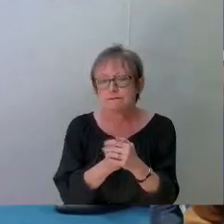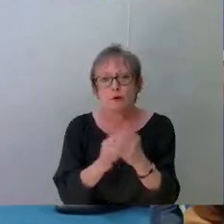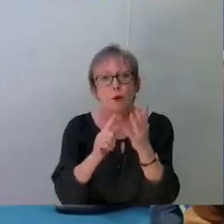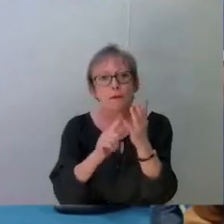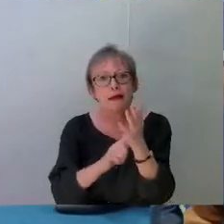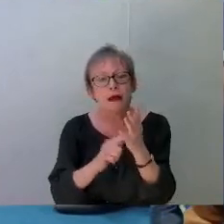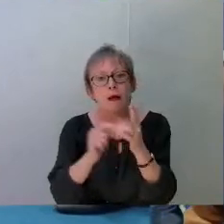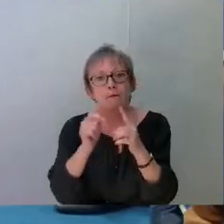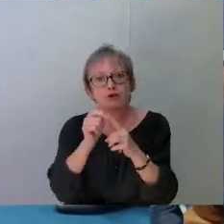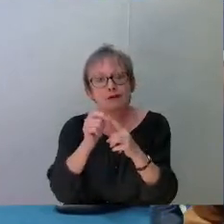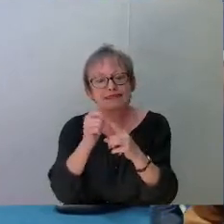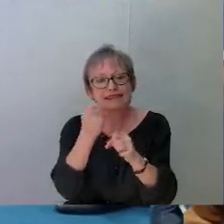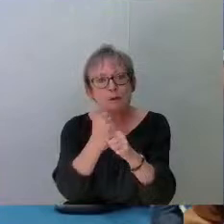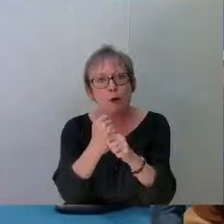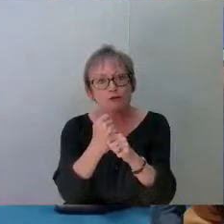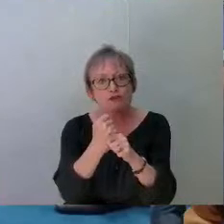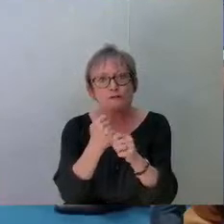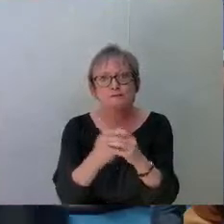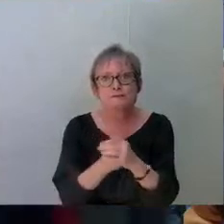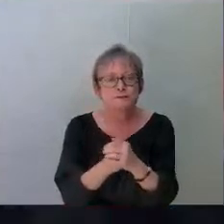Lucia Puchades Jimeno.